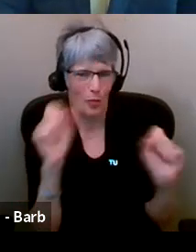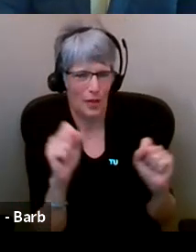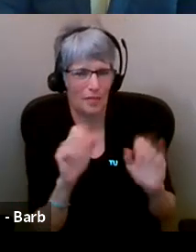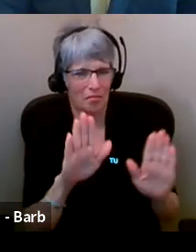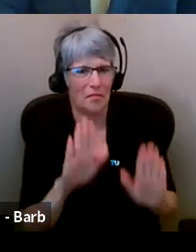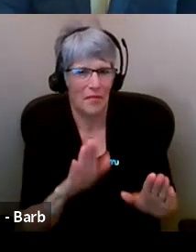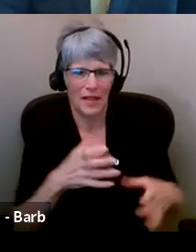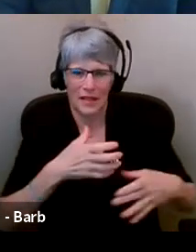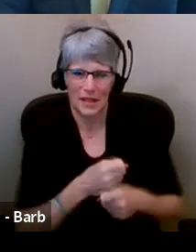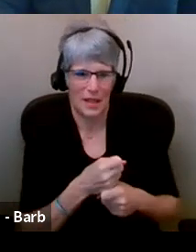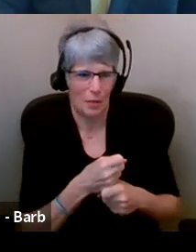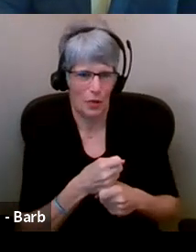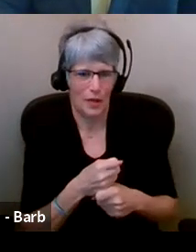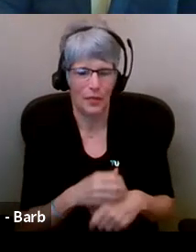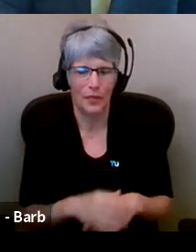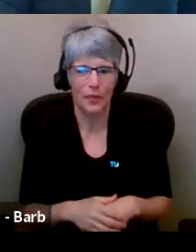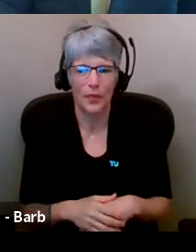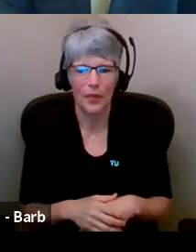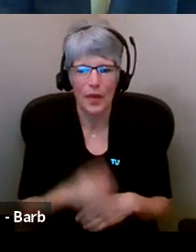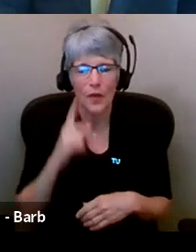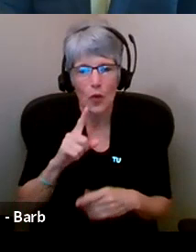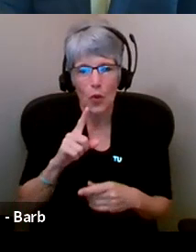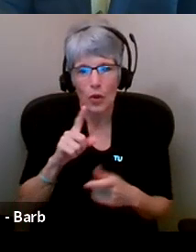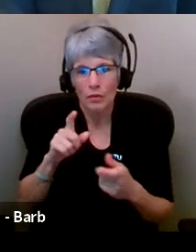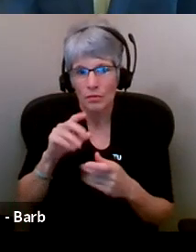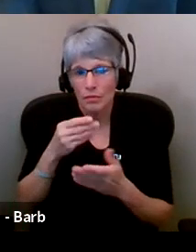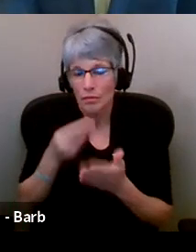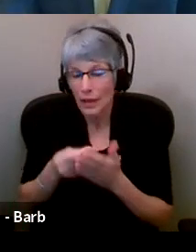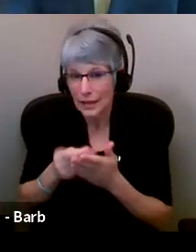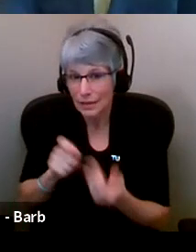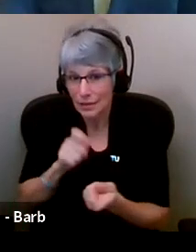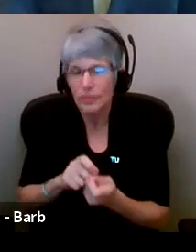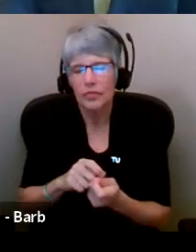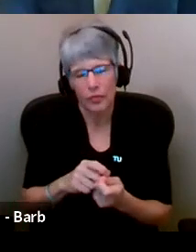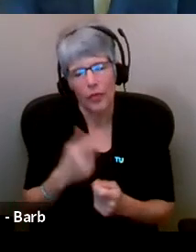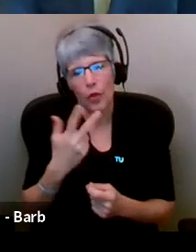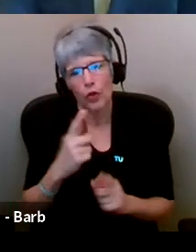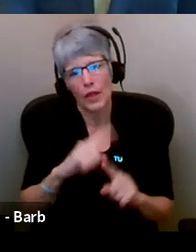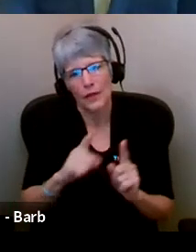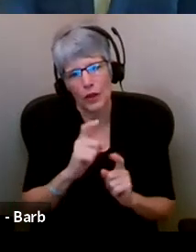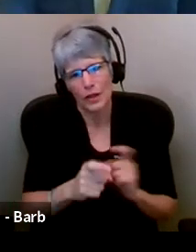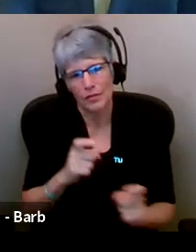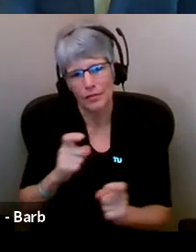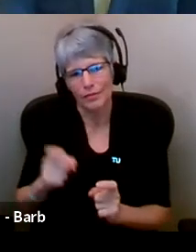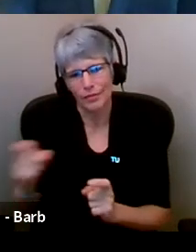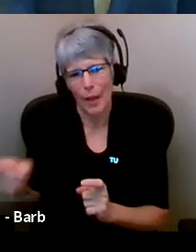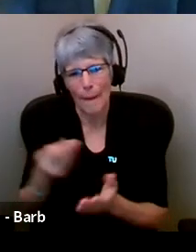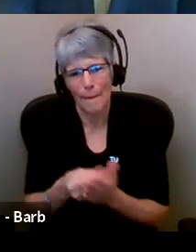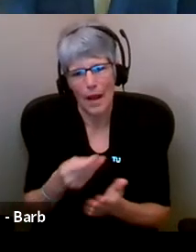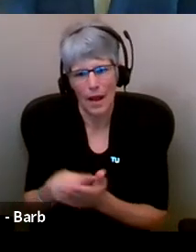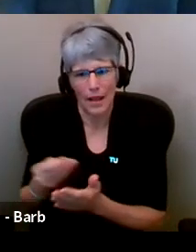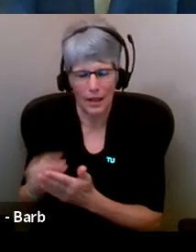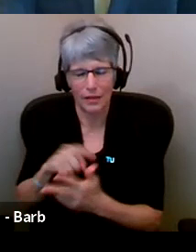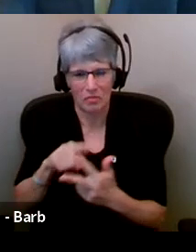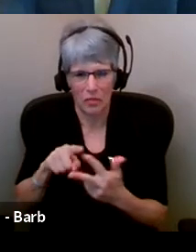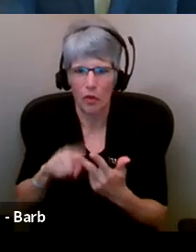summary. In terms of the Hurte dollar specifically, yes, there have been three different distributions, if you will, of Hurte money, which is very much appreciated.